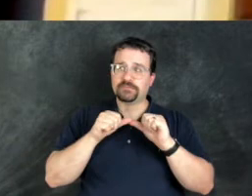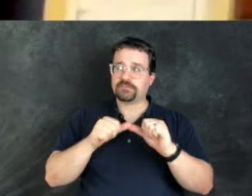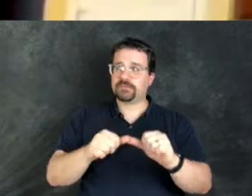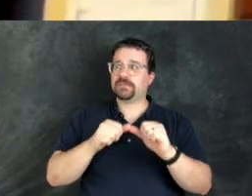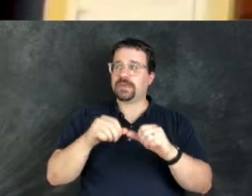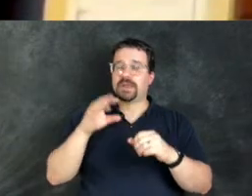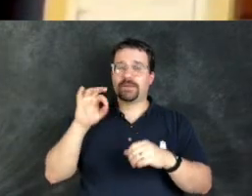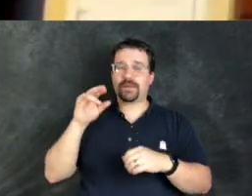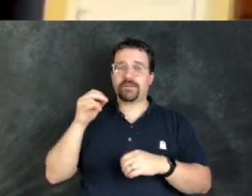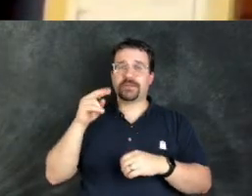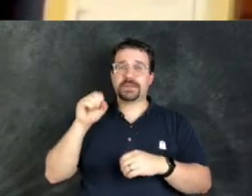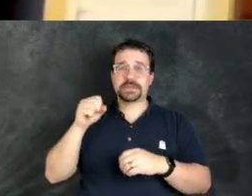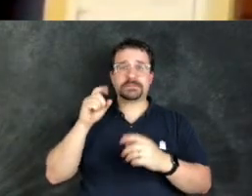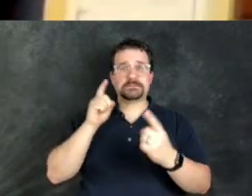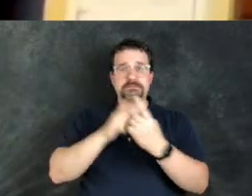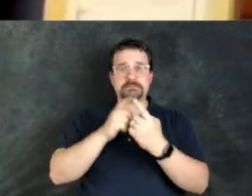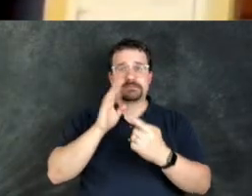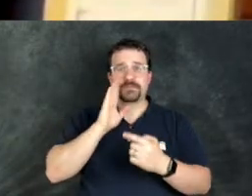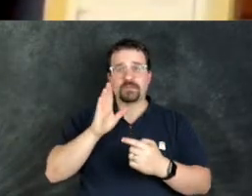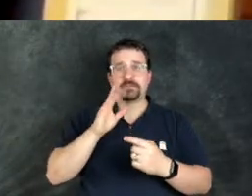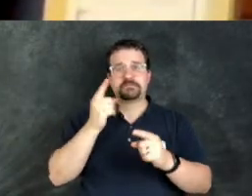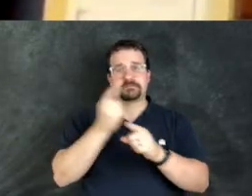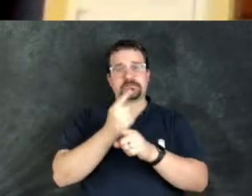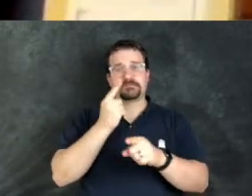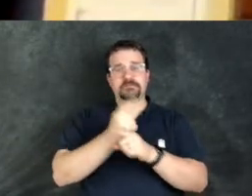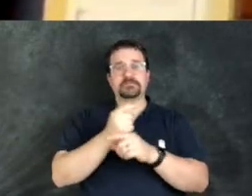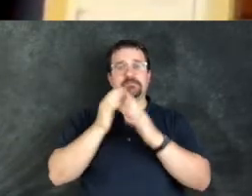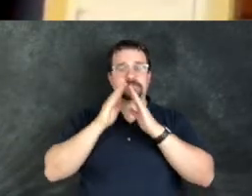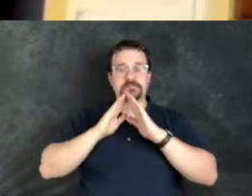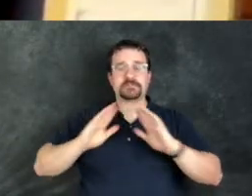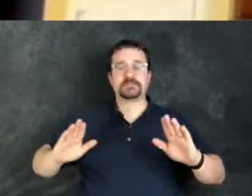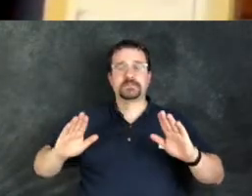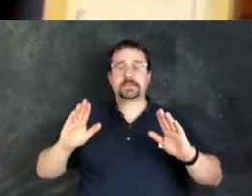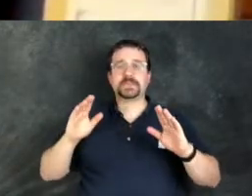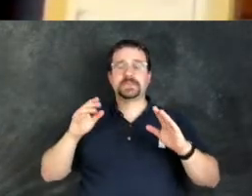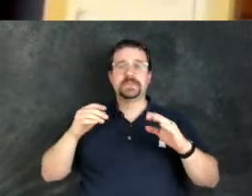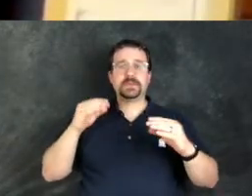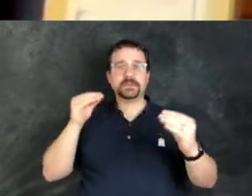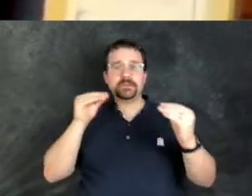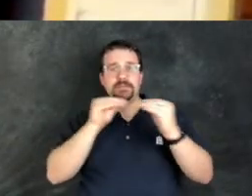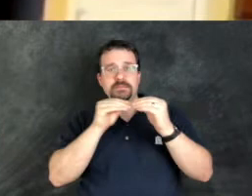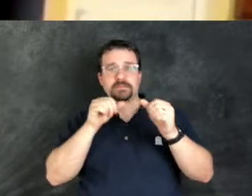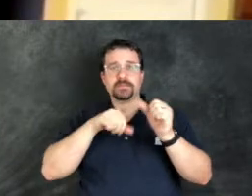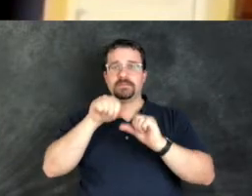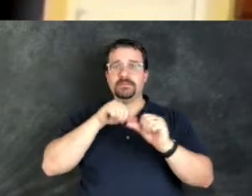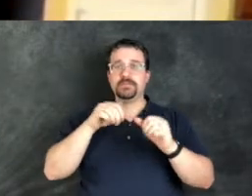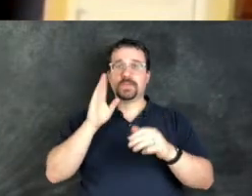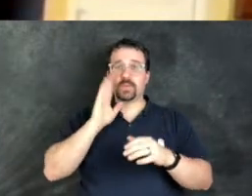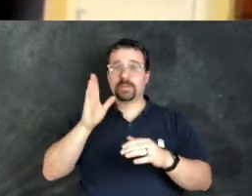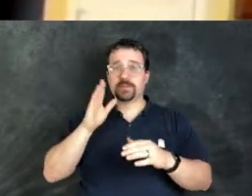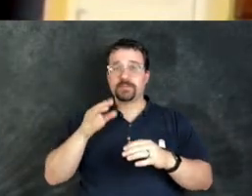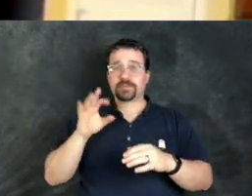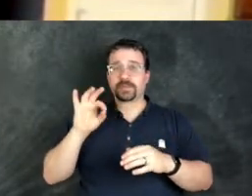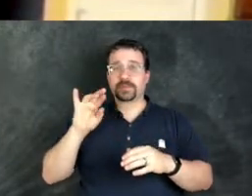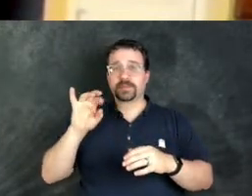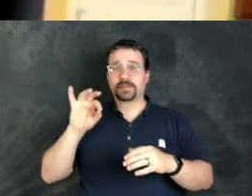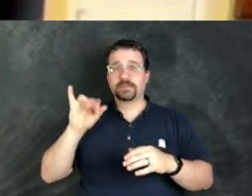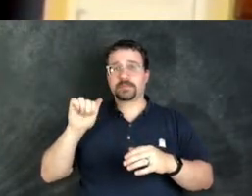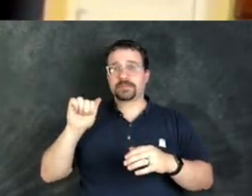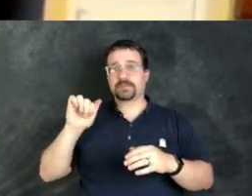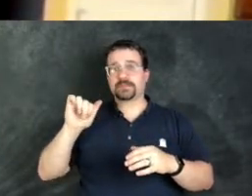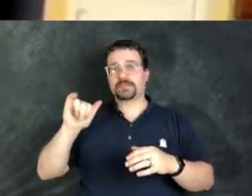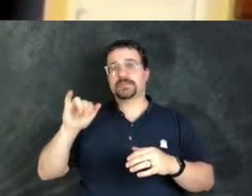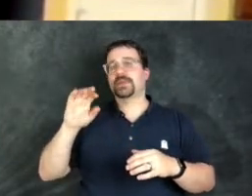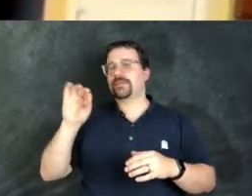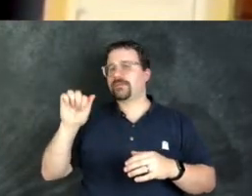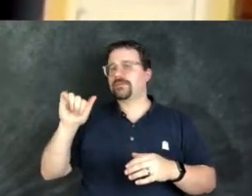and faithfulness will meet. Righteousness and peace will kiss each other. Faithfulness will spring